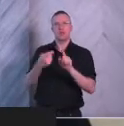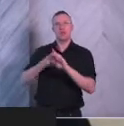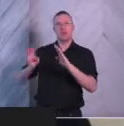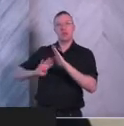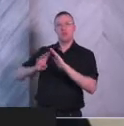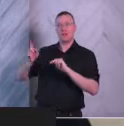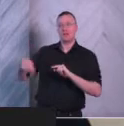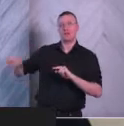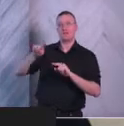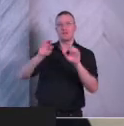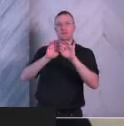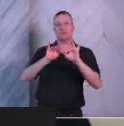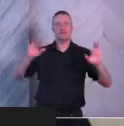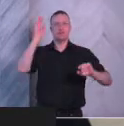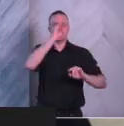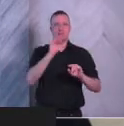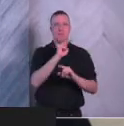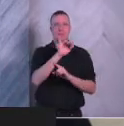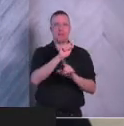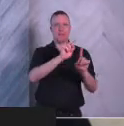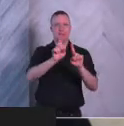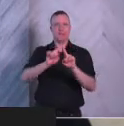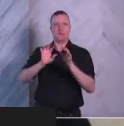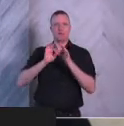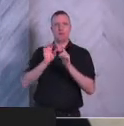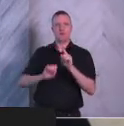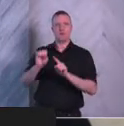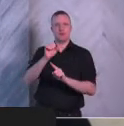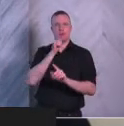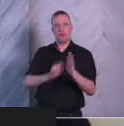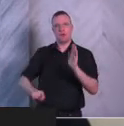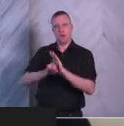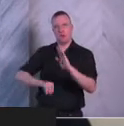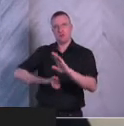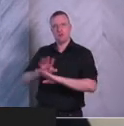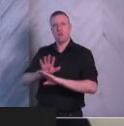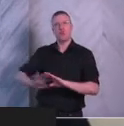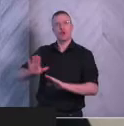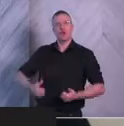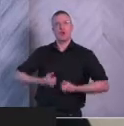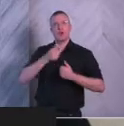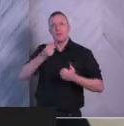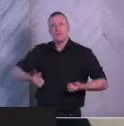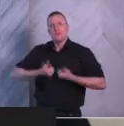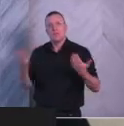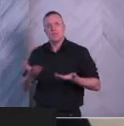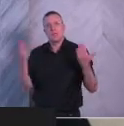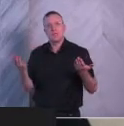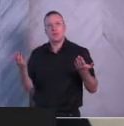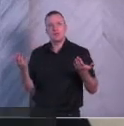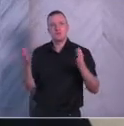varied opinions in the media around those situations do not negatively impact the lives of those immigrants here in